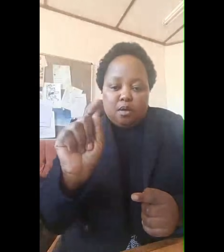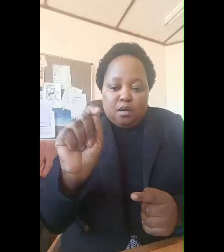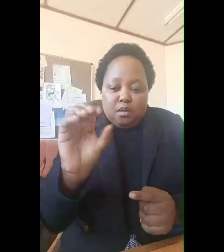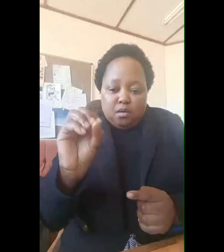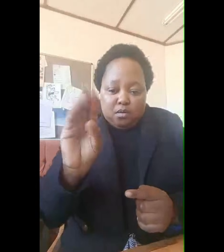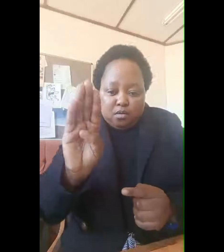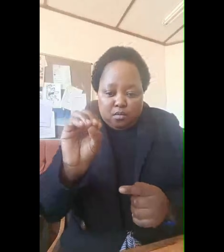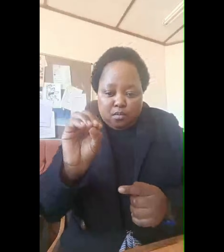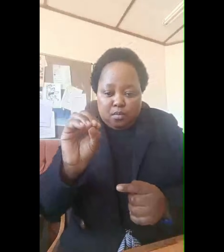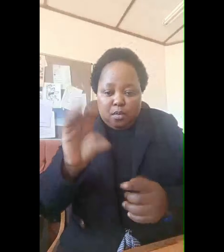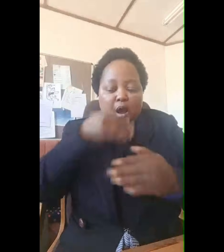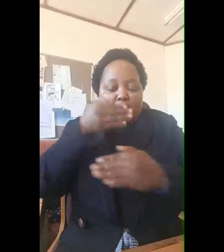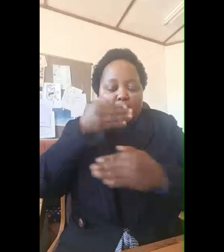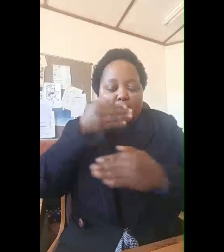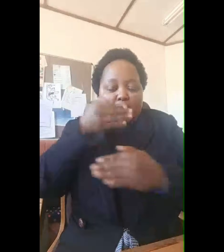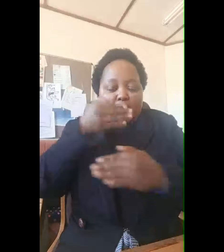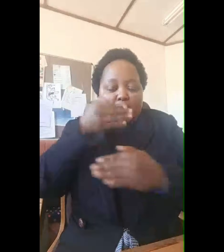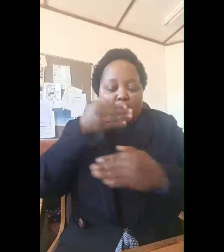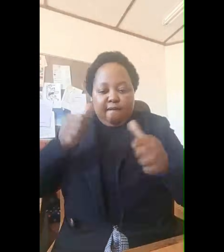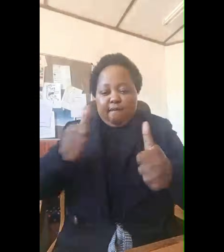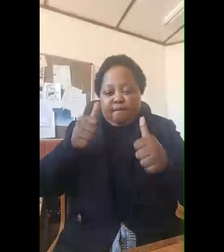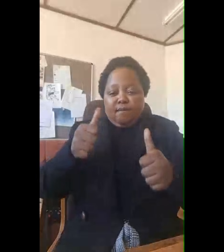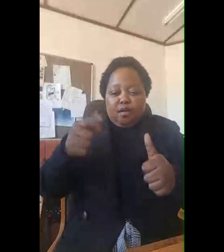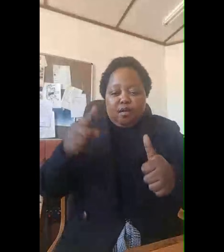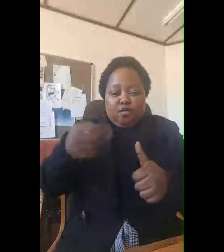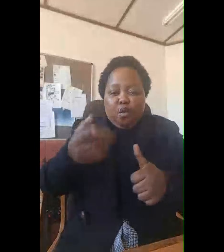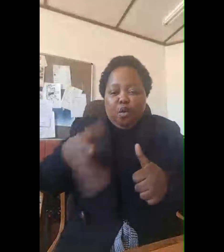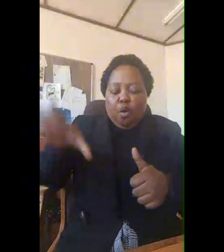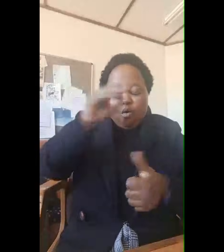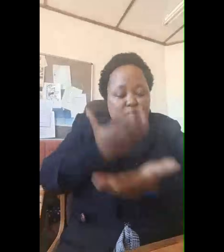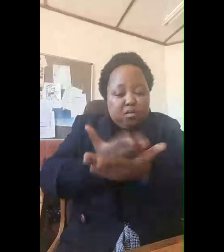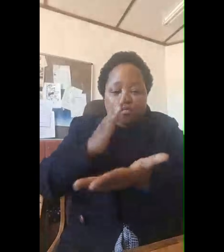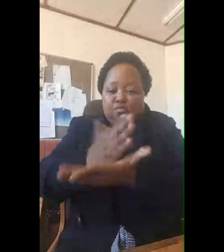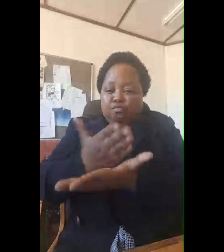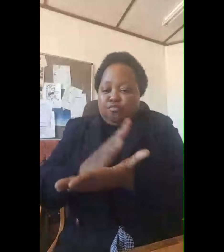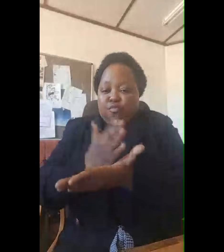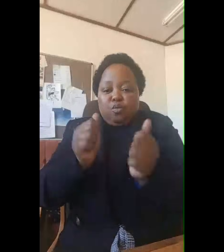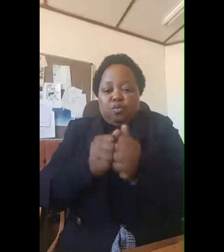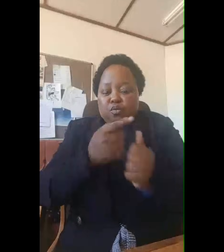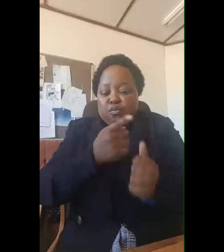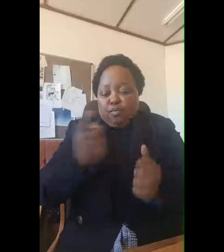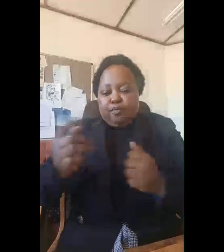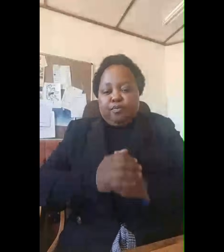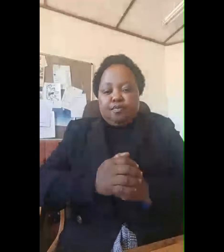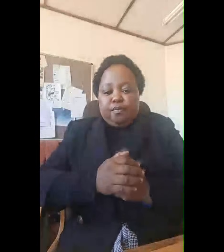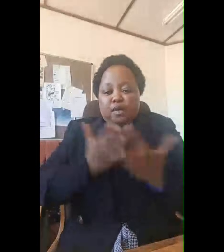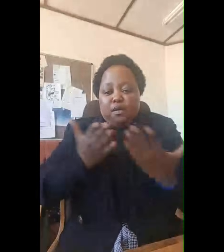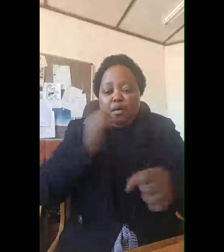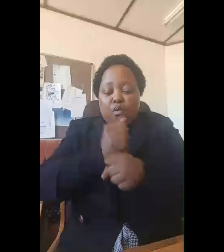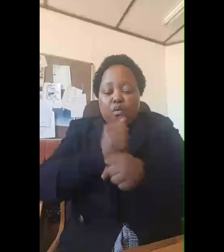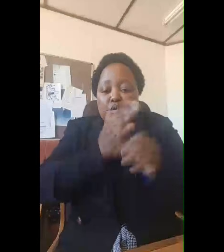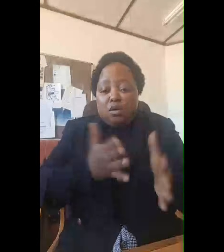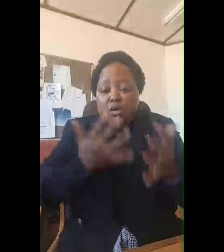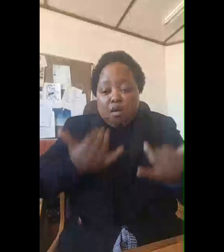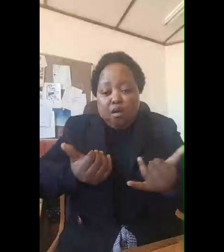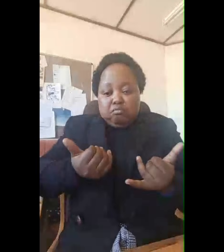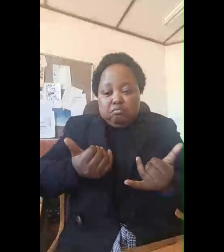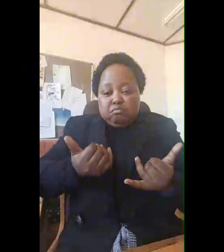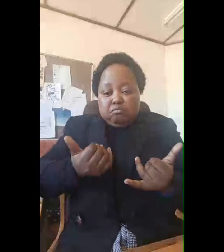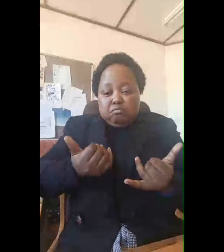Everything would be shared with you. So those of colleagues who are still joining us, please go to the